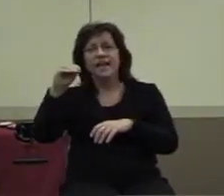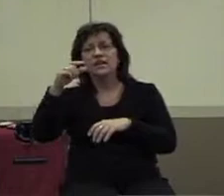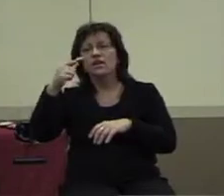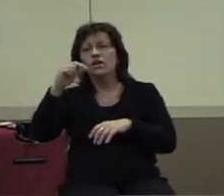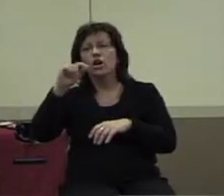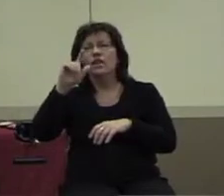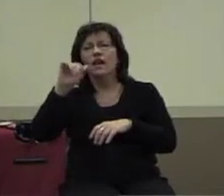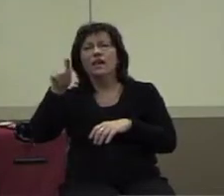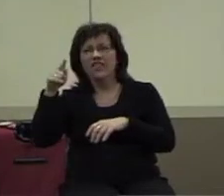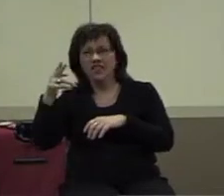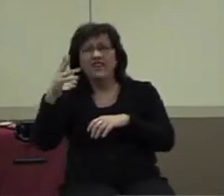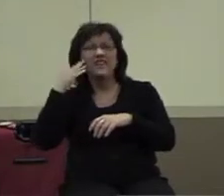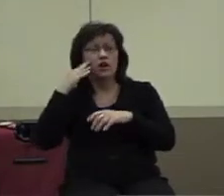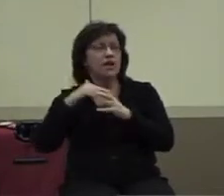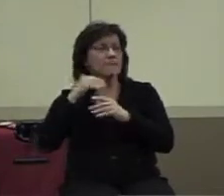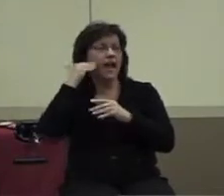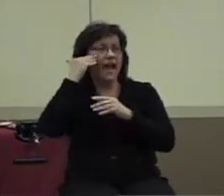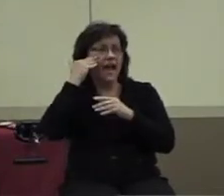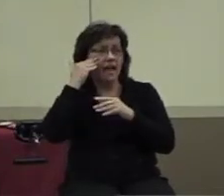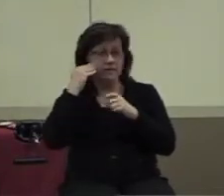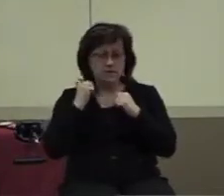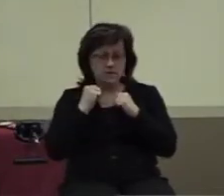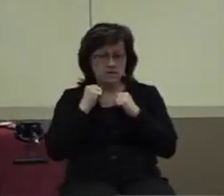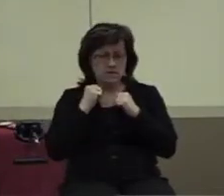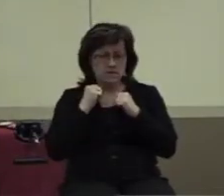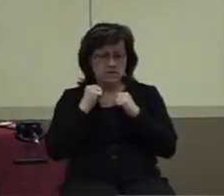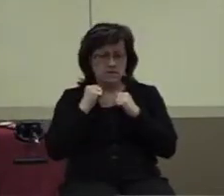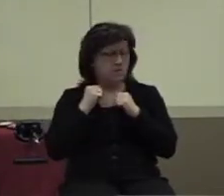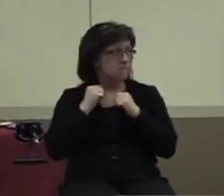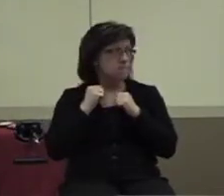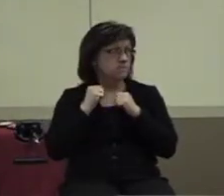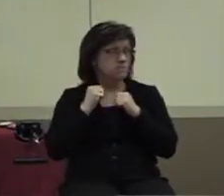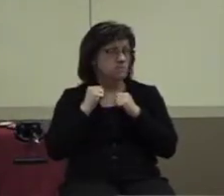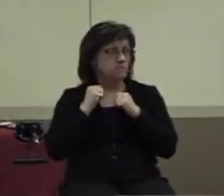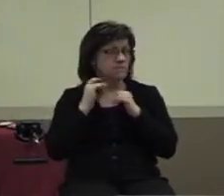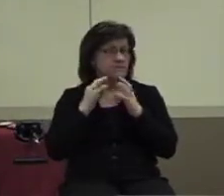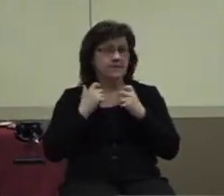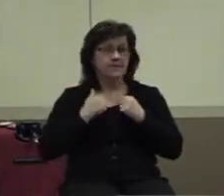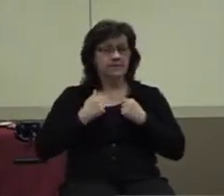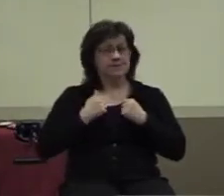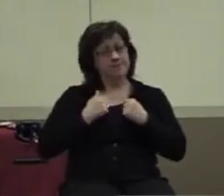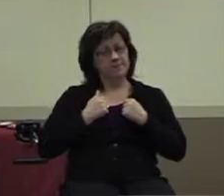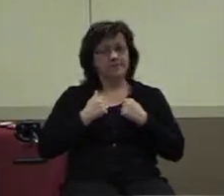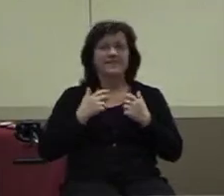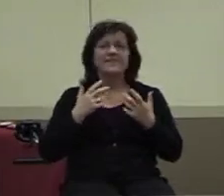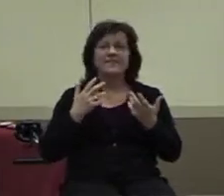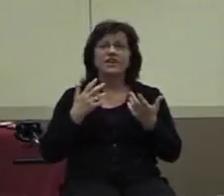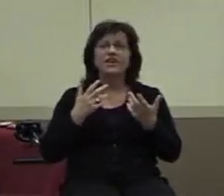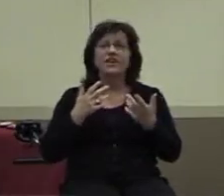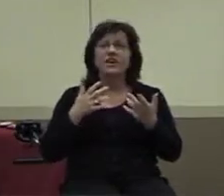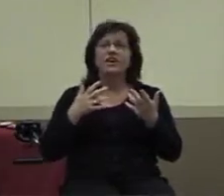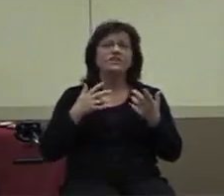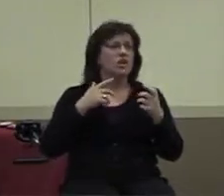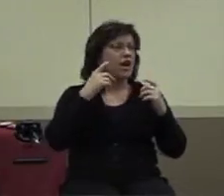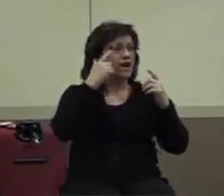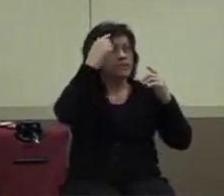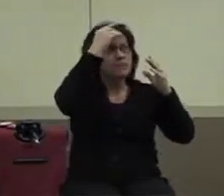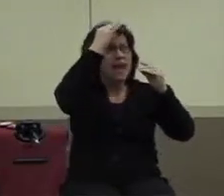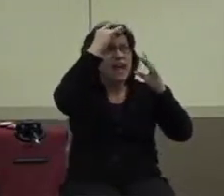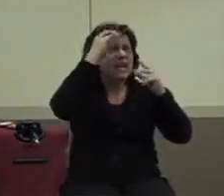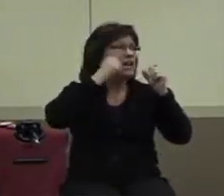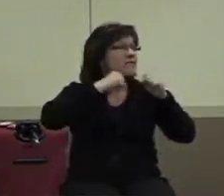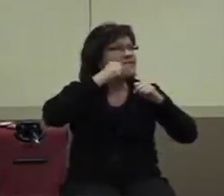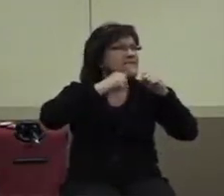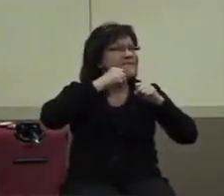physically do this. When nobody's around. Yeah. Yeah. Well, that's getting your energy out, so very